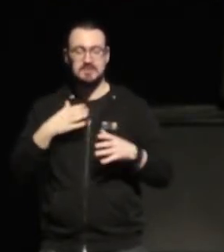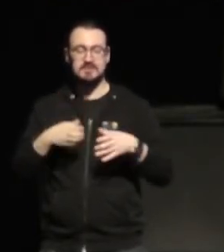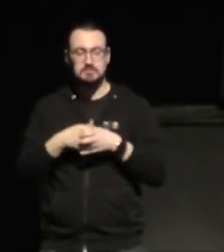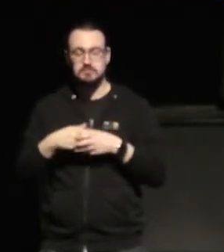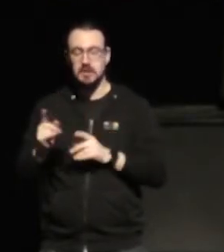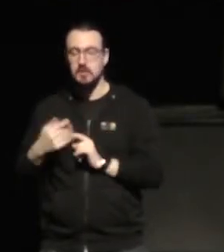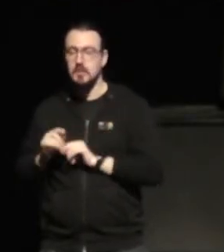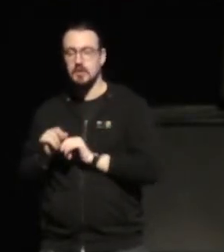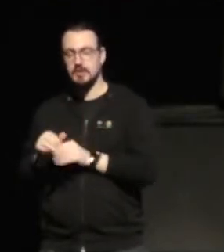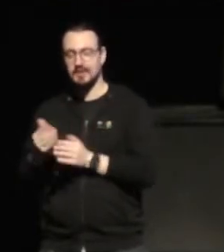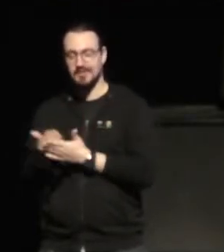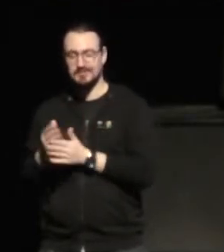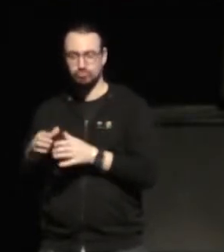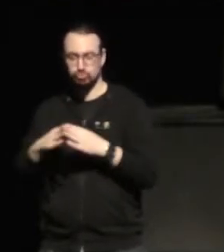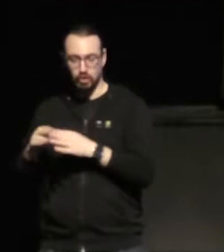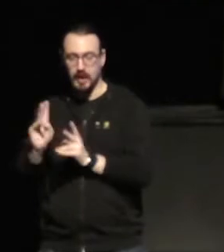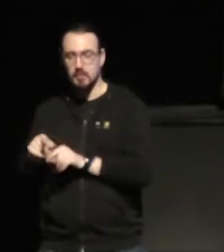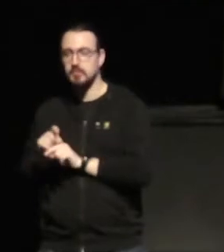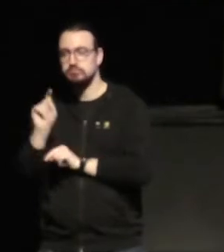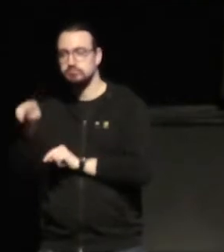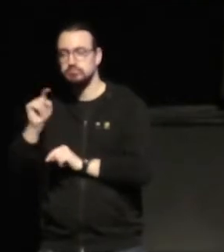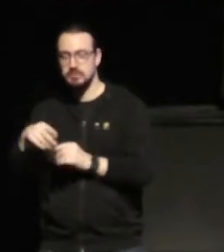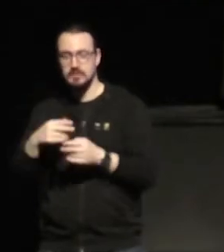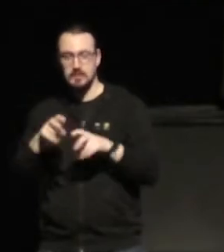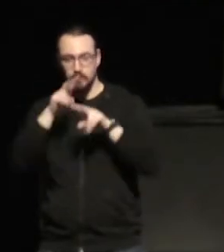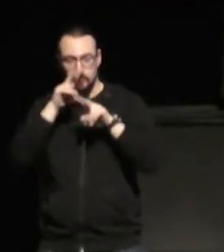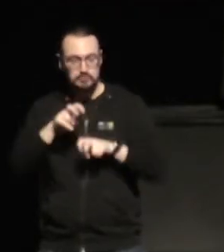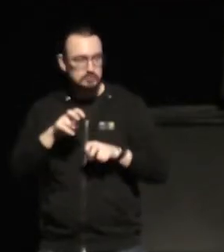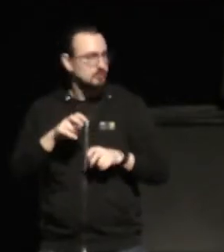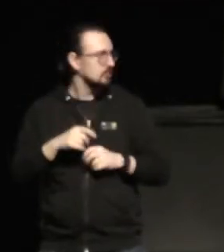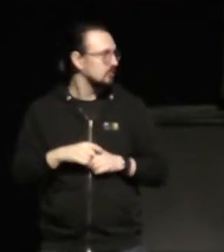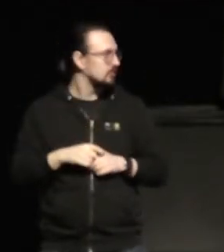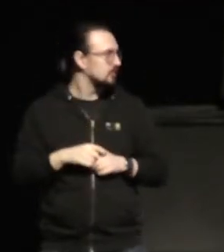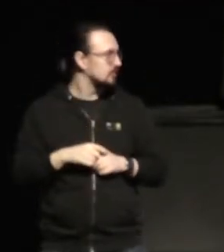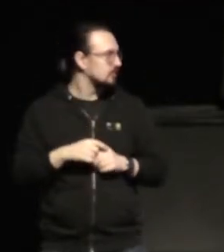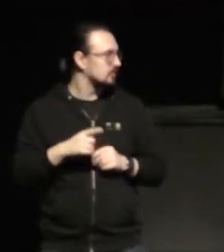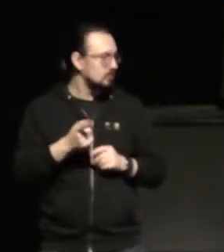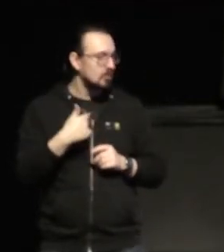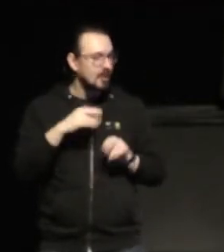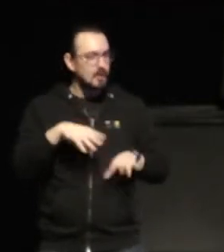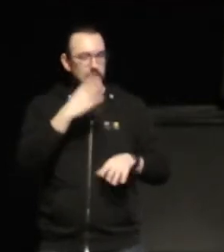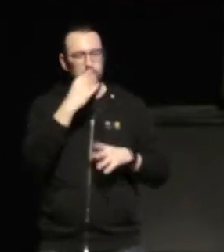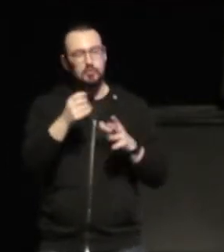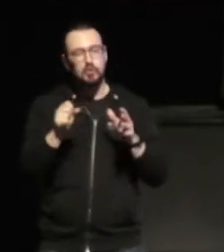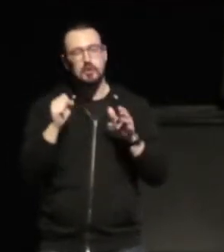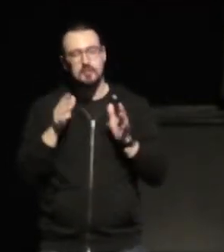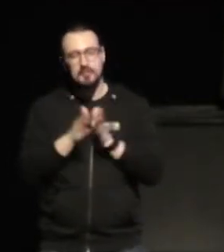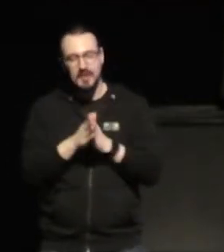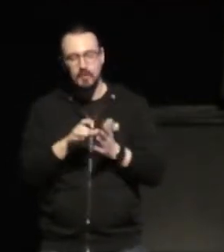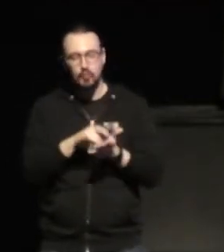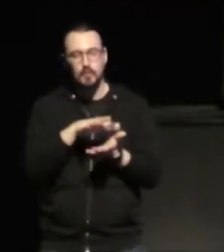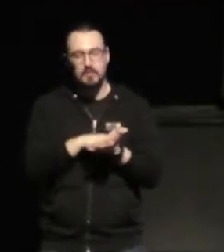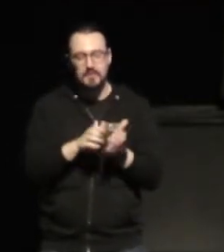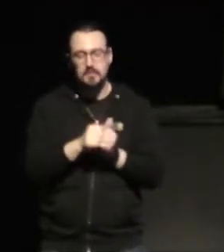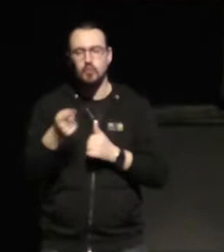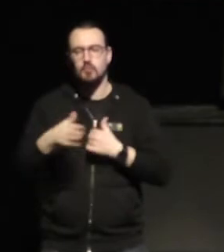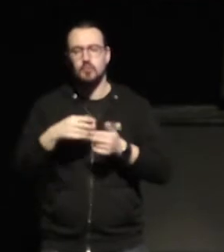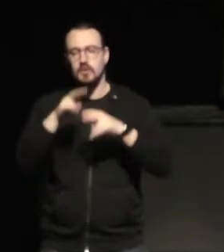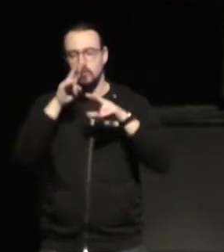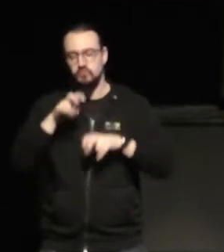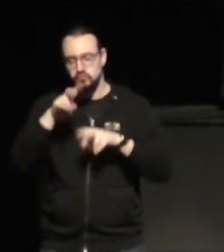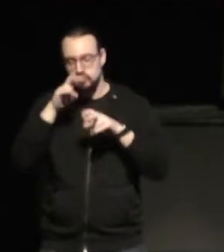this research, it's just I forgot to take the document. We did this research